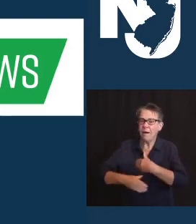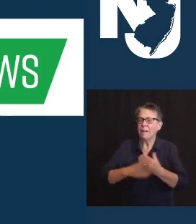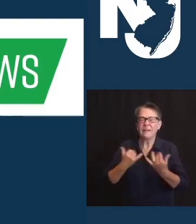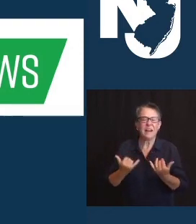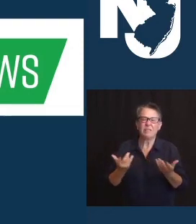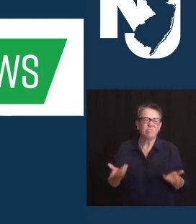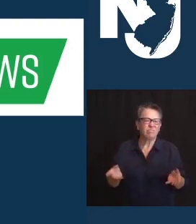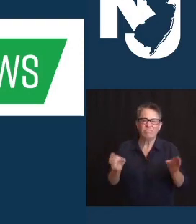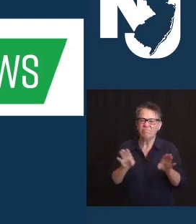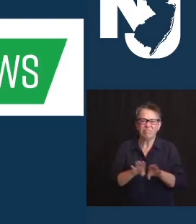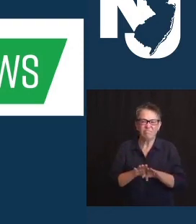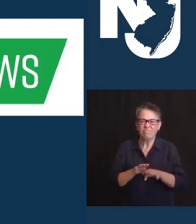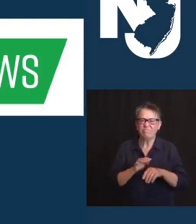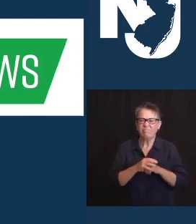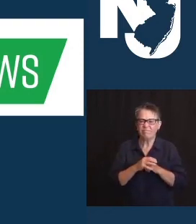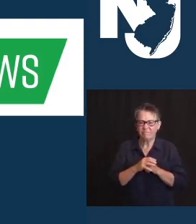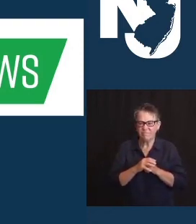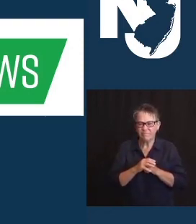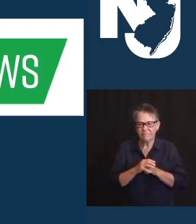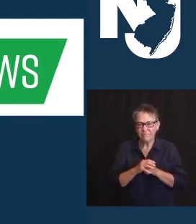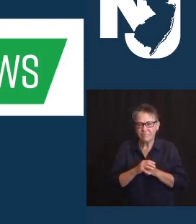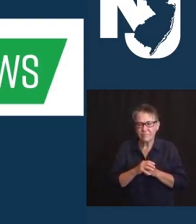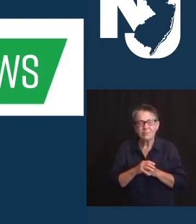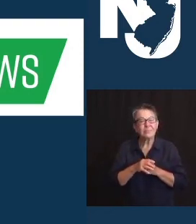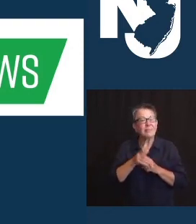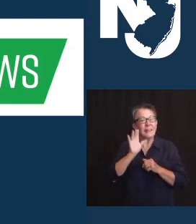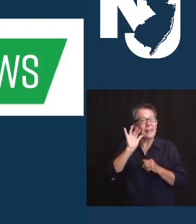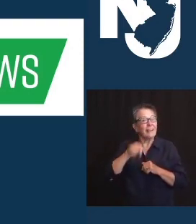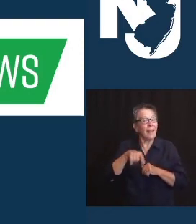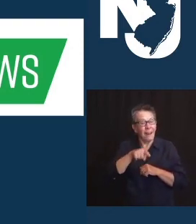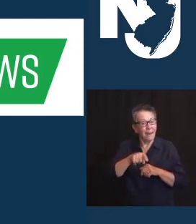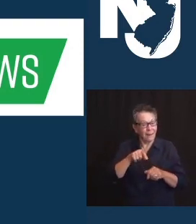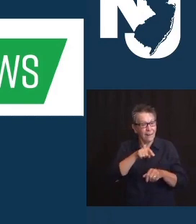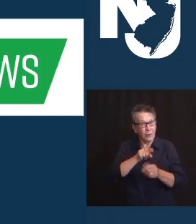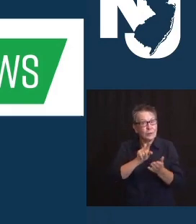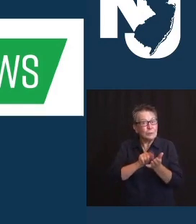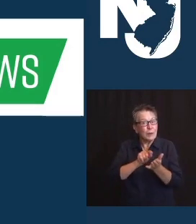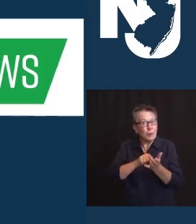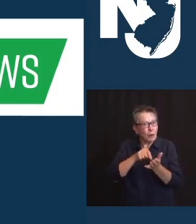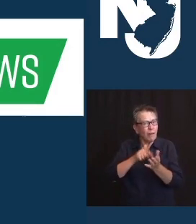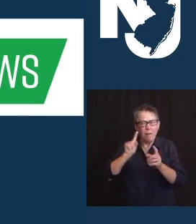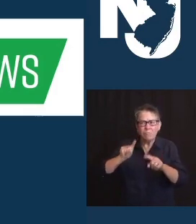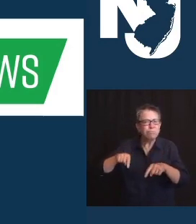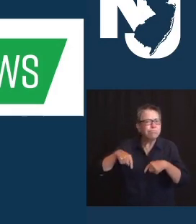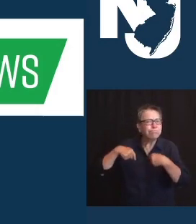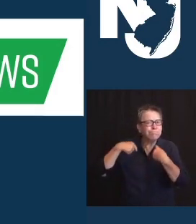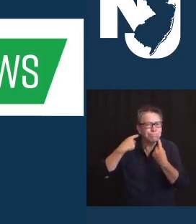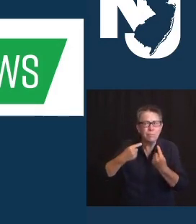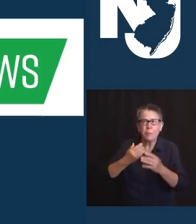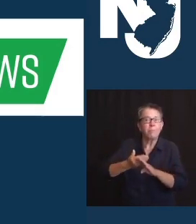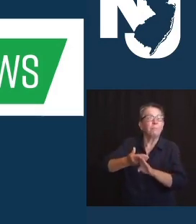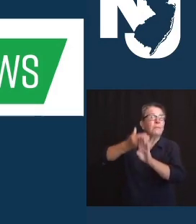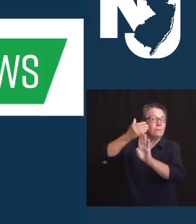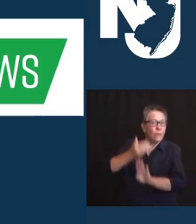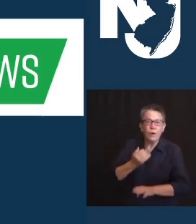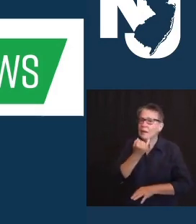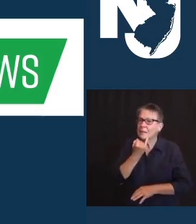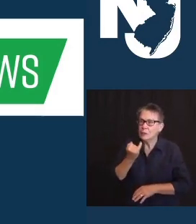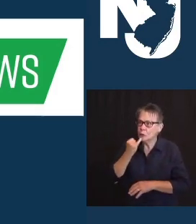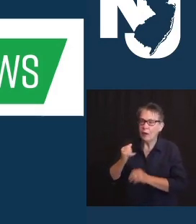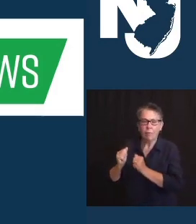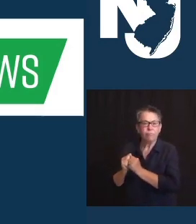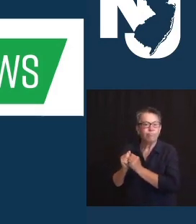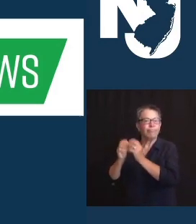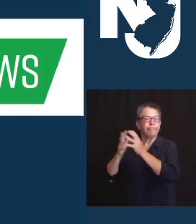has covered the news honestly and transparently across its nearly 7.5-decade run. The News has fought against the increasing incidence